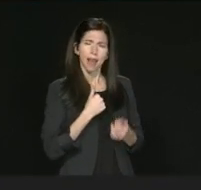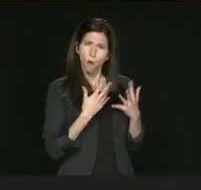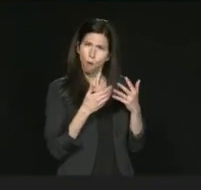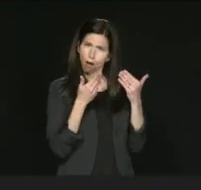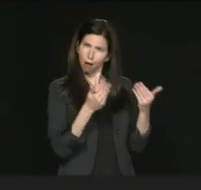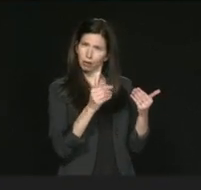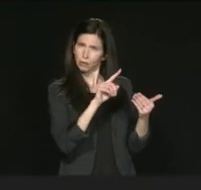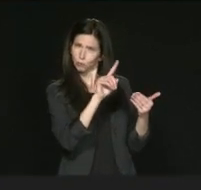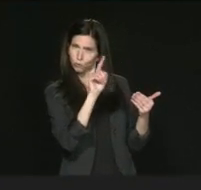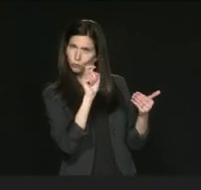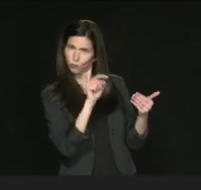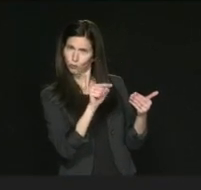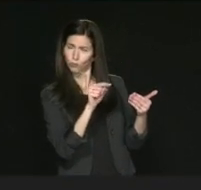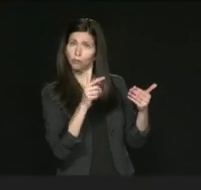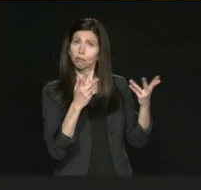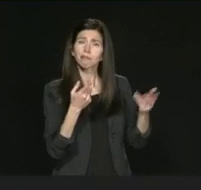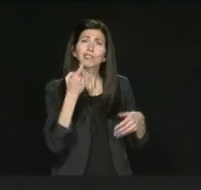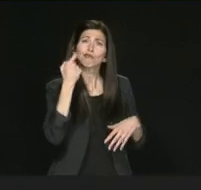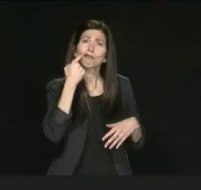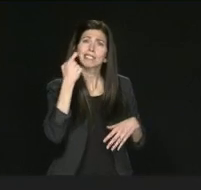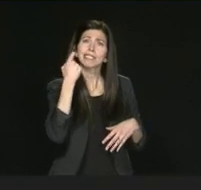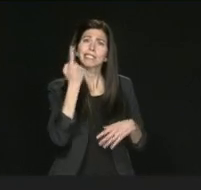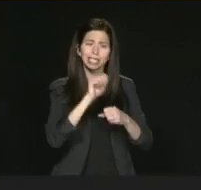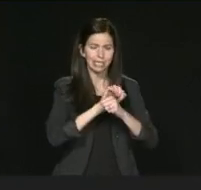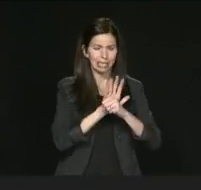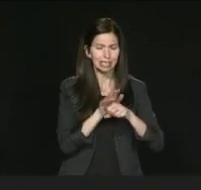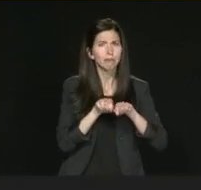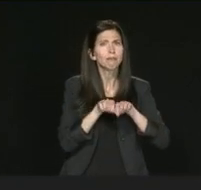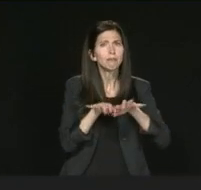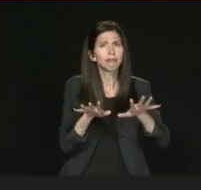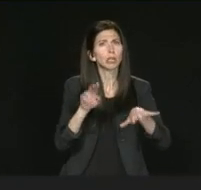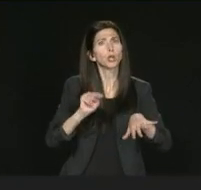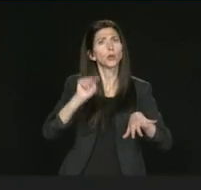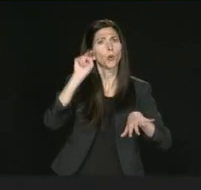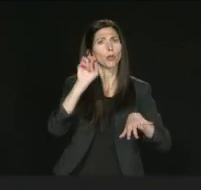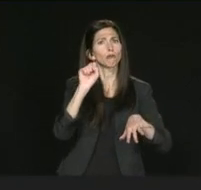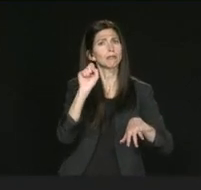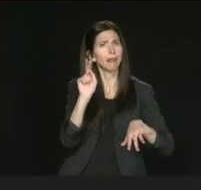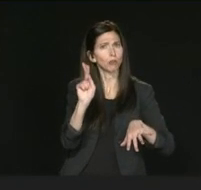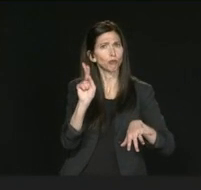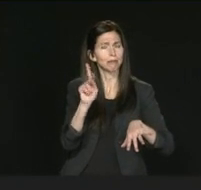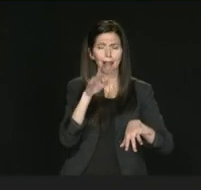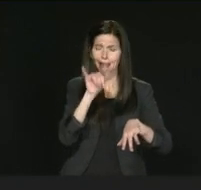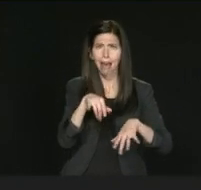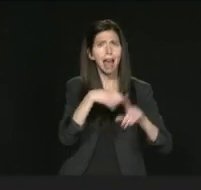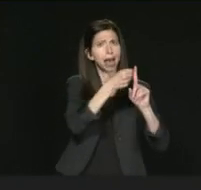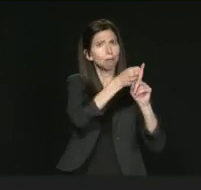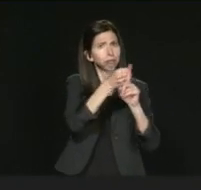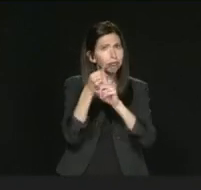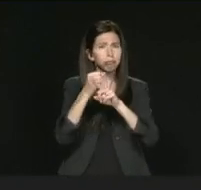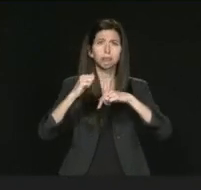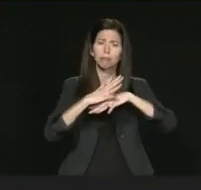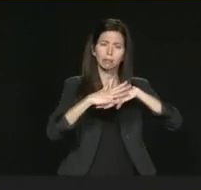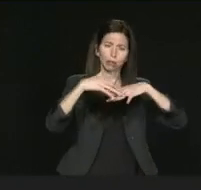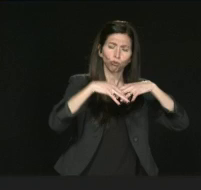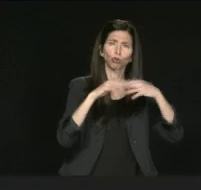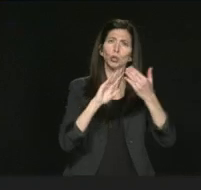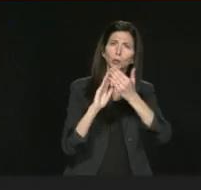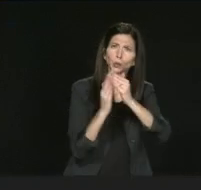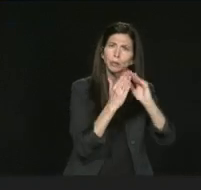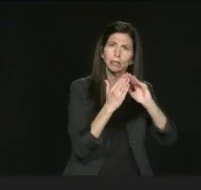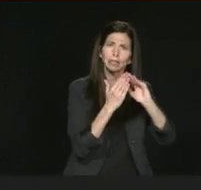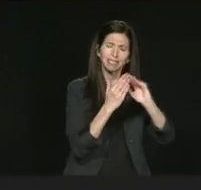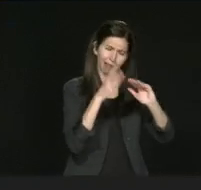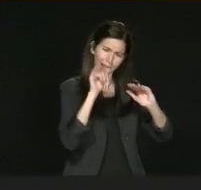in northern Saskatchewan, particularly affecting Indigenous communities there. Can you characterize the level